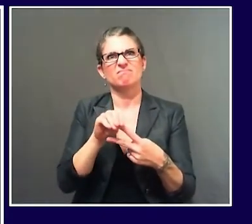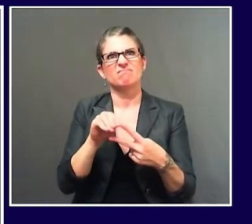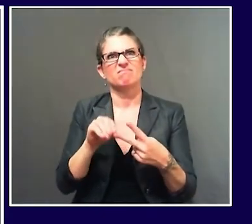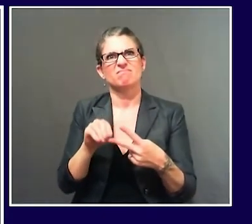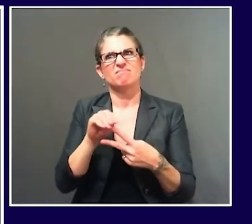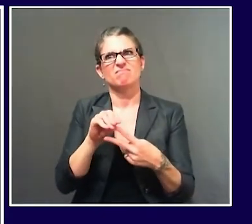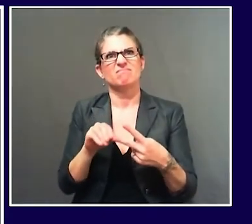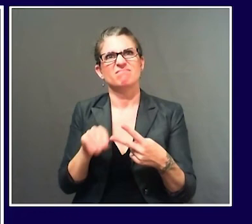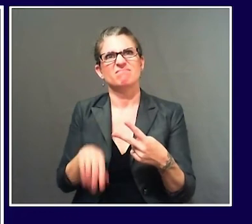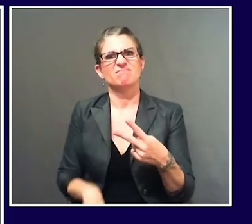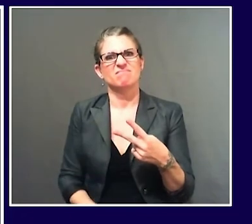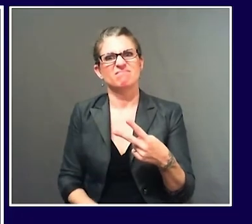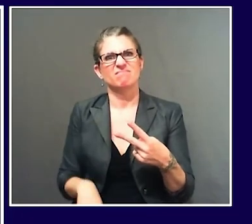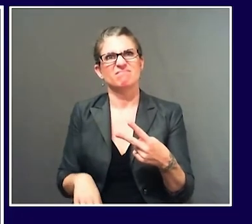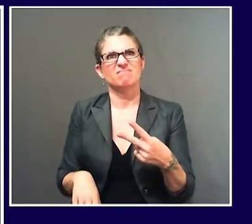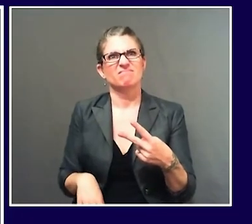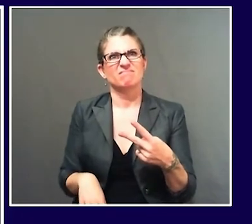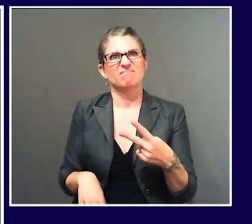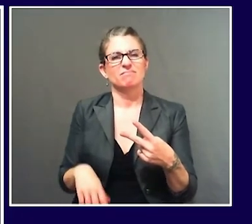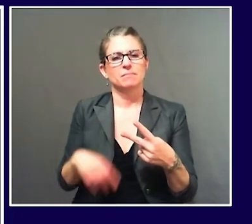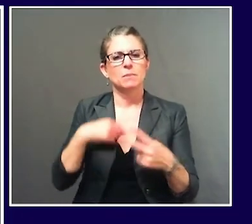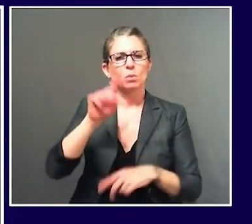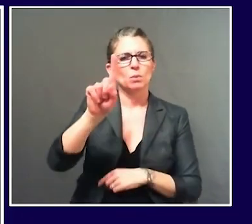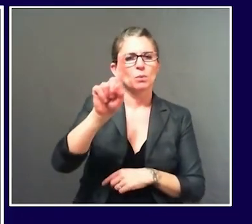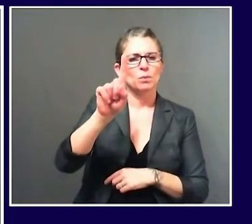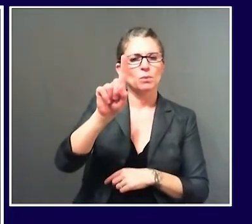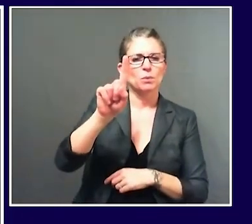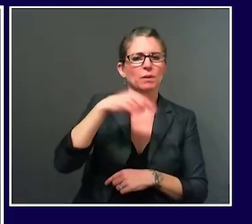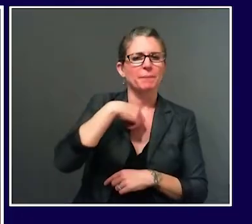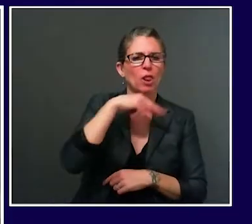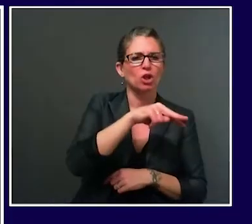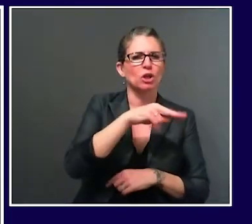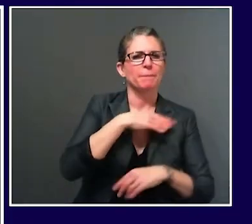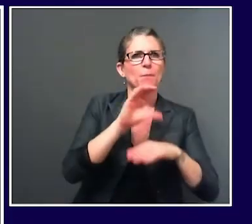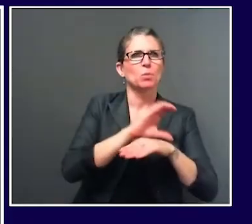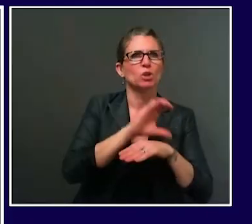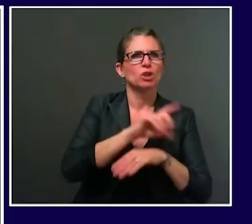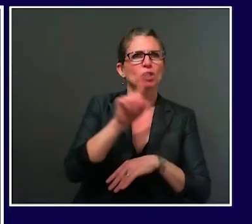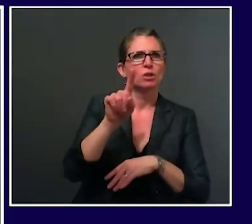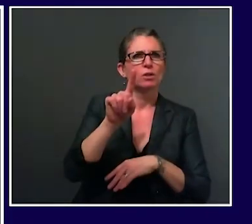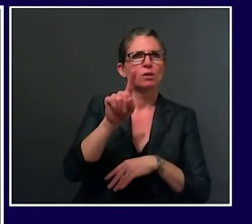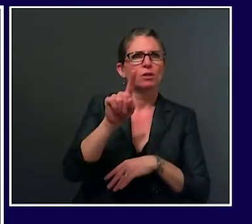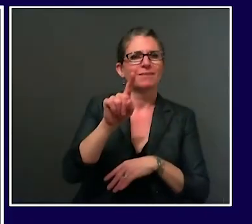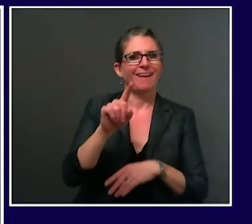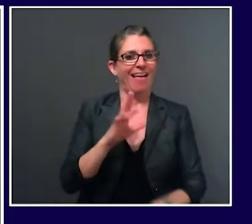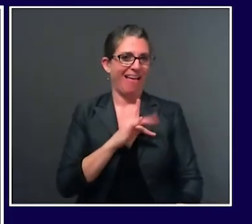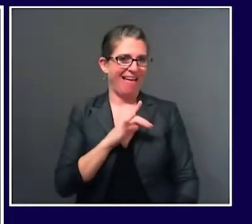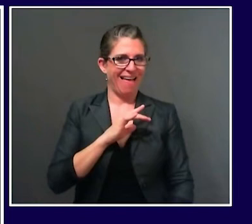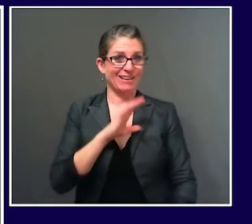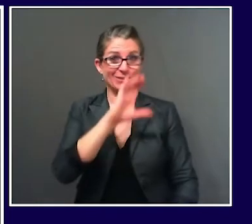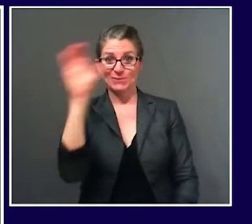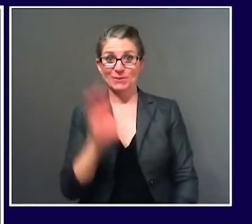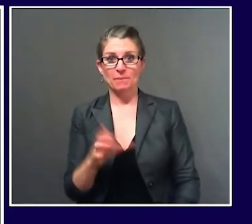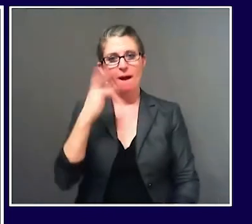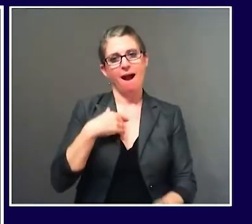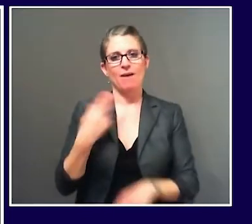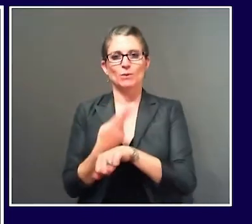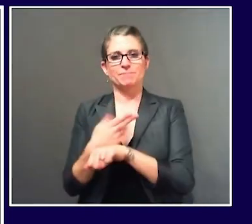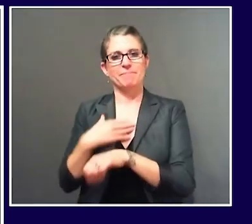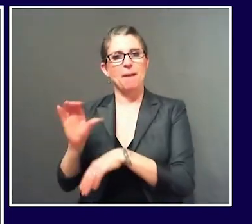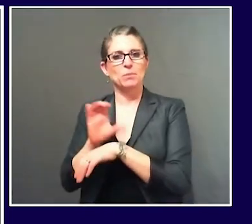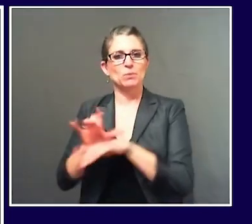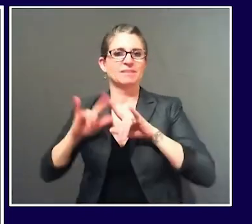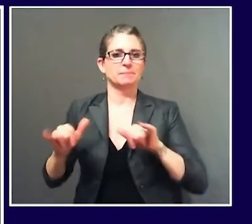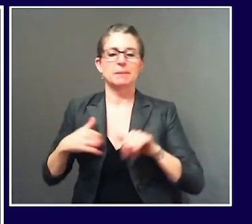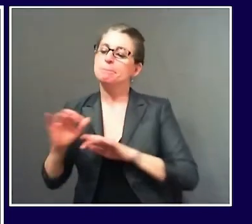right now. I guess there is a benefit to doing these on Zoom because I've got all the numbers right here. So just put it